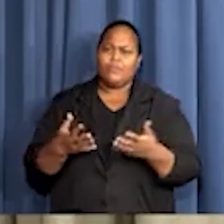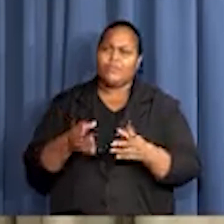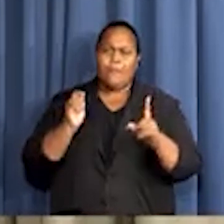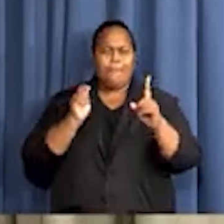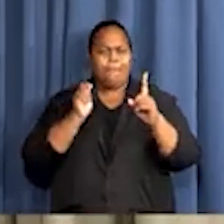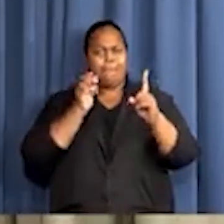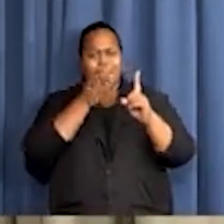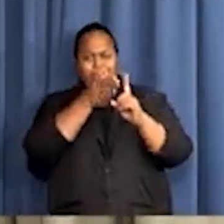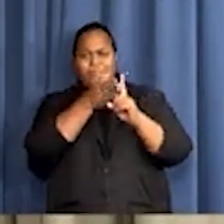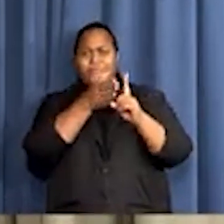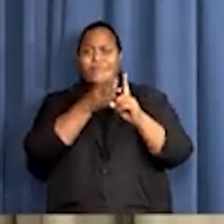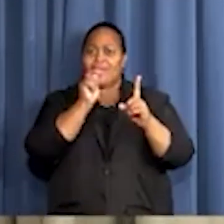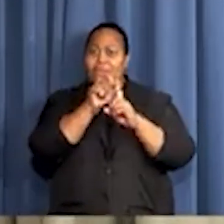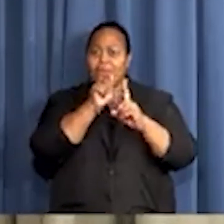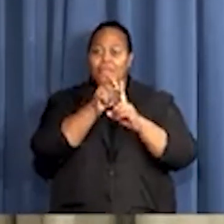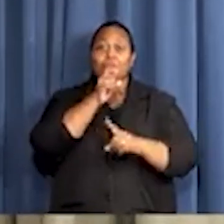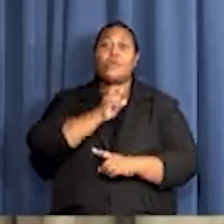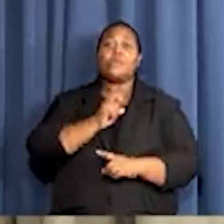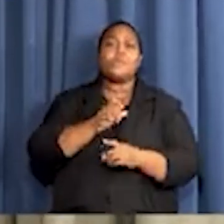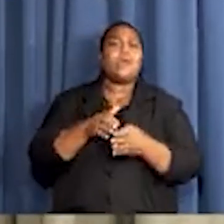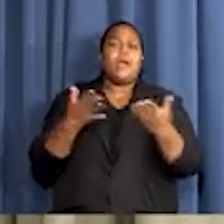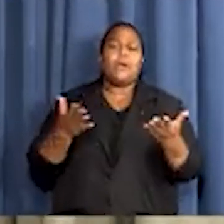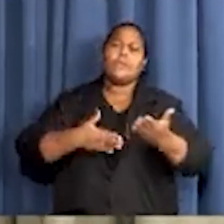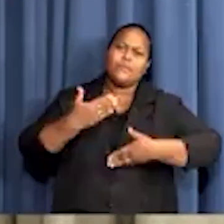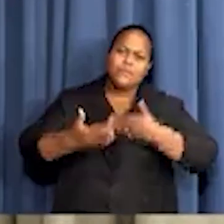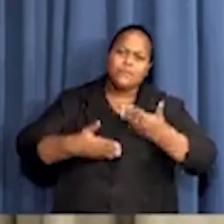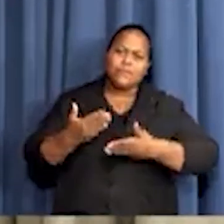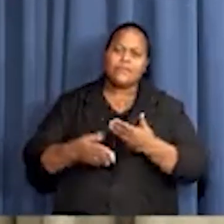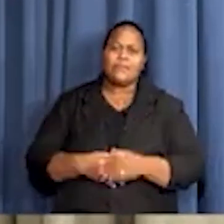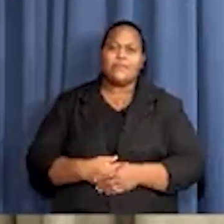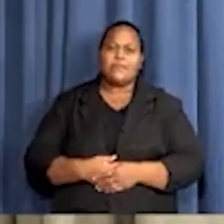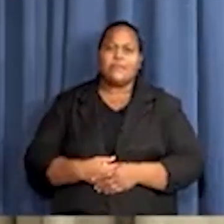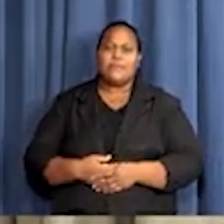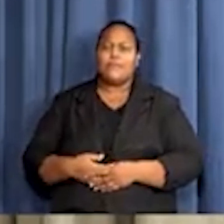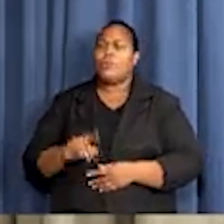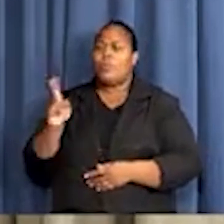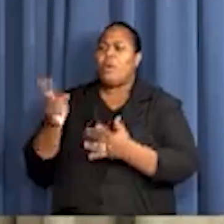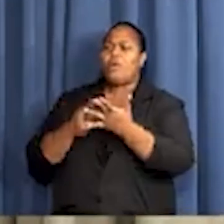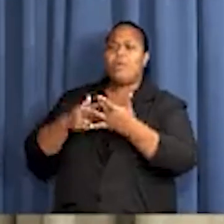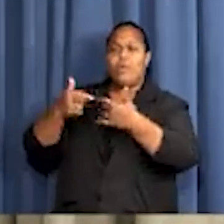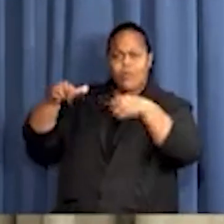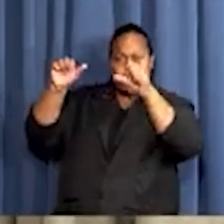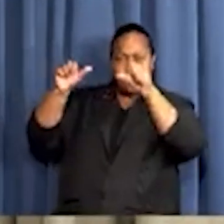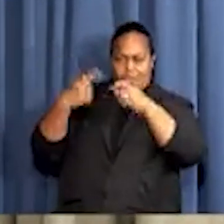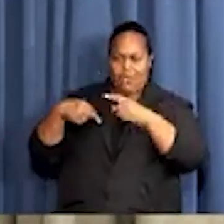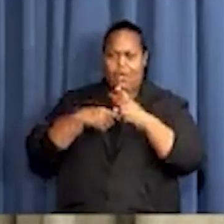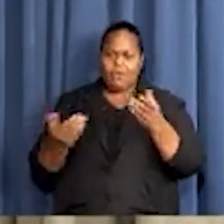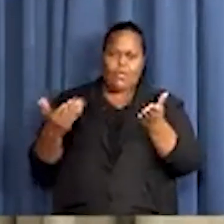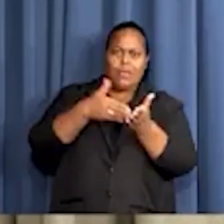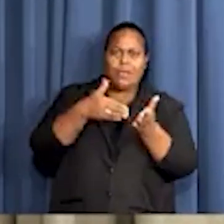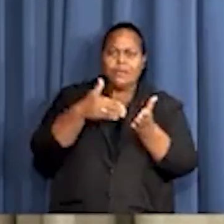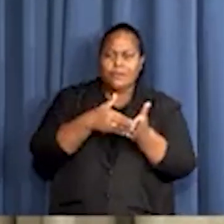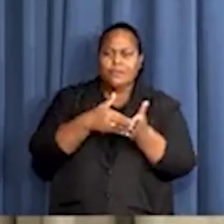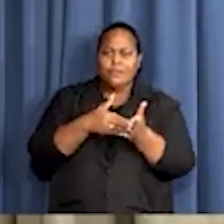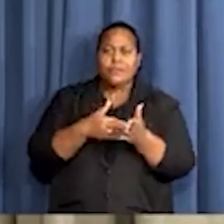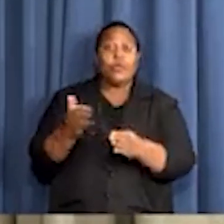targets or our promises? What other achievements can we put on our scoreboard?